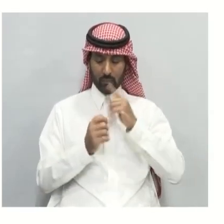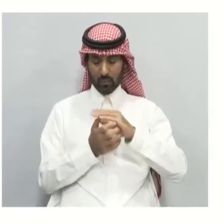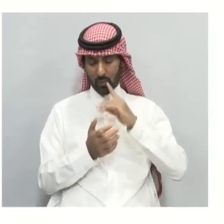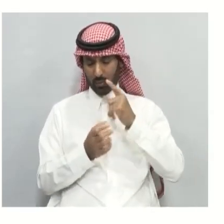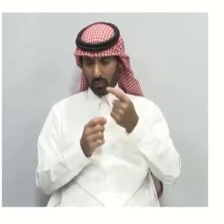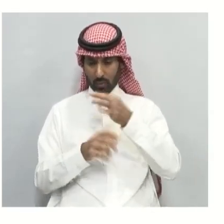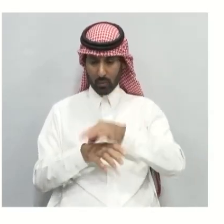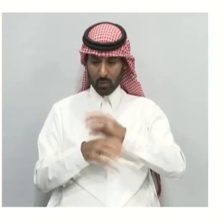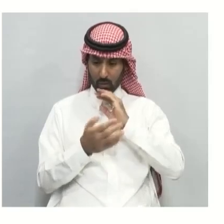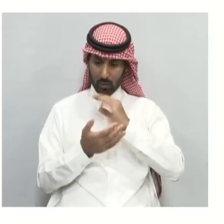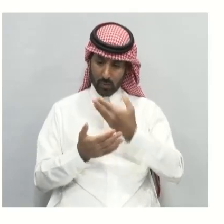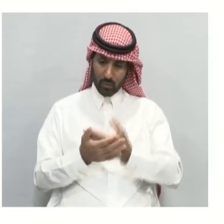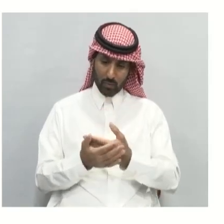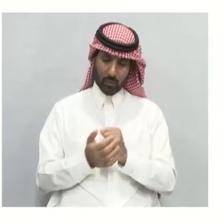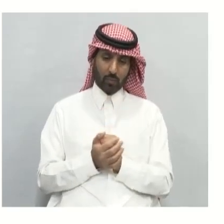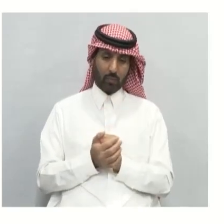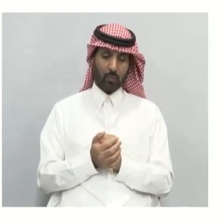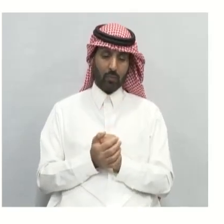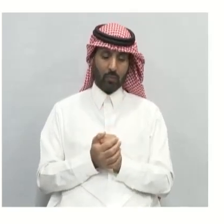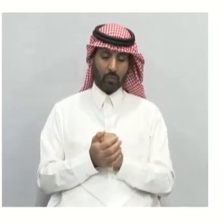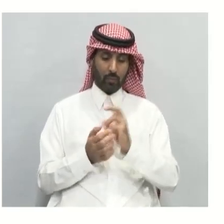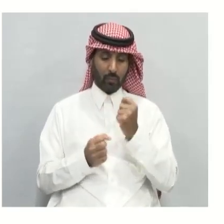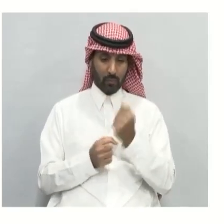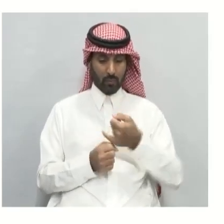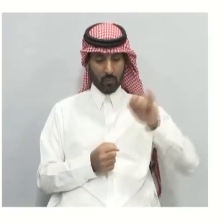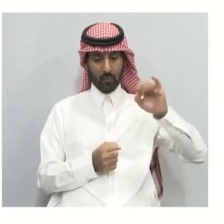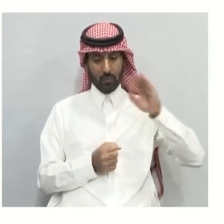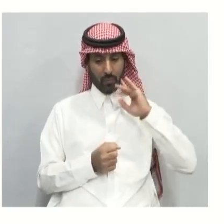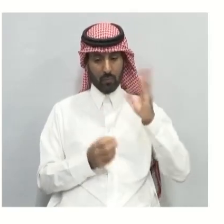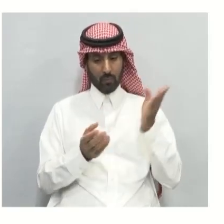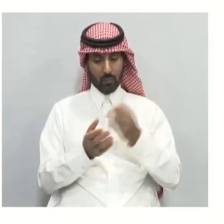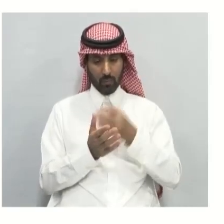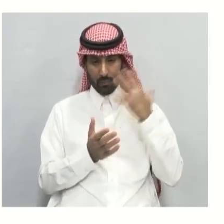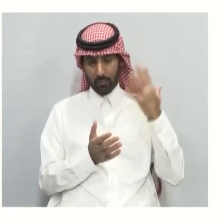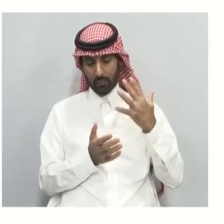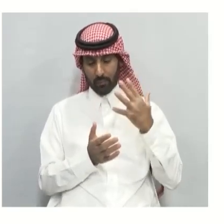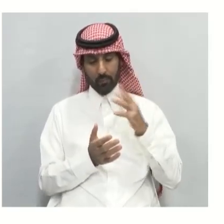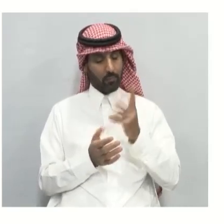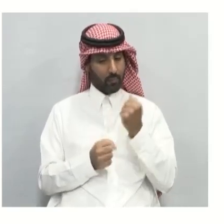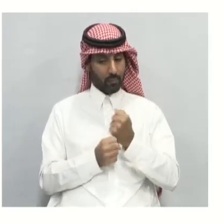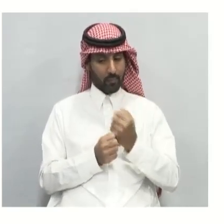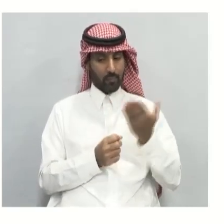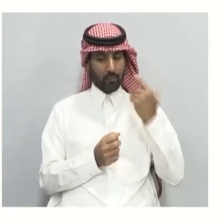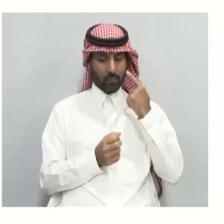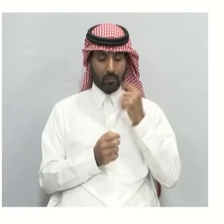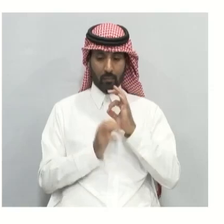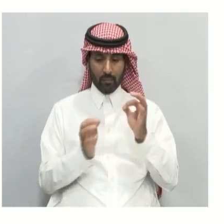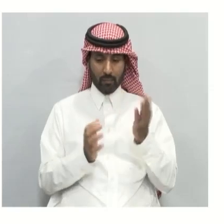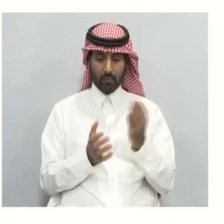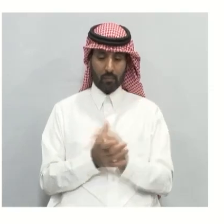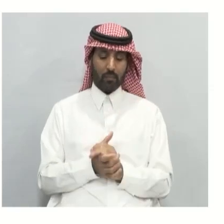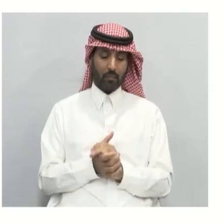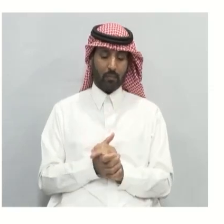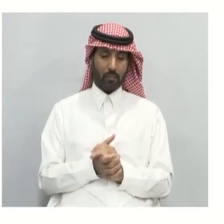died from infections. So what have we used in the F clause? Because we're imagining past perfect